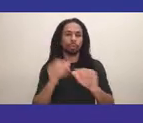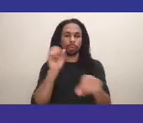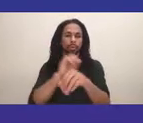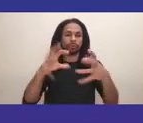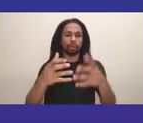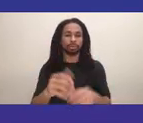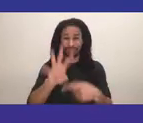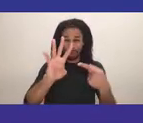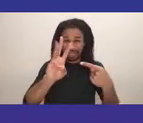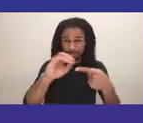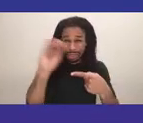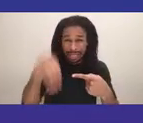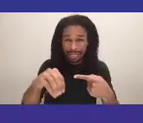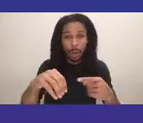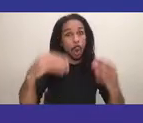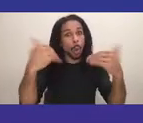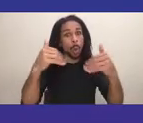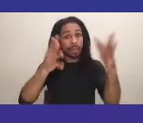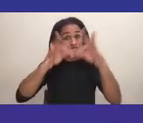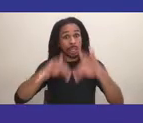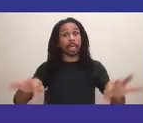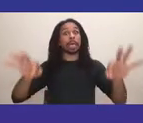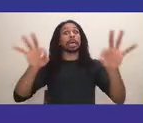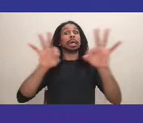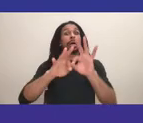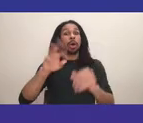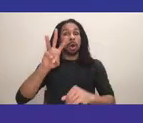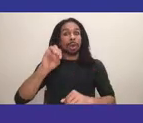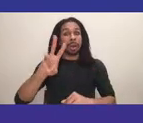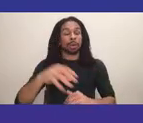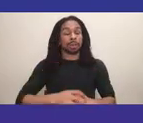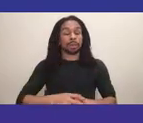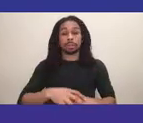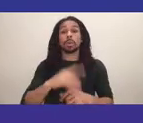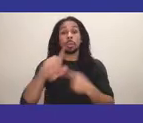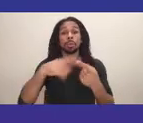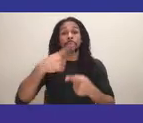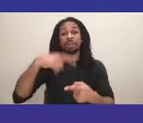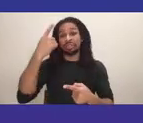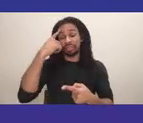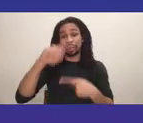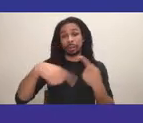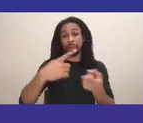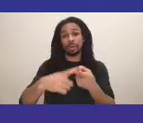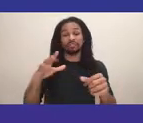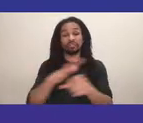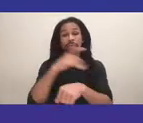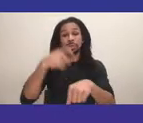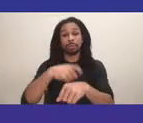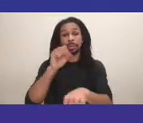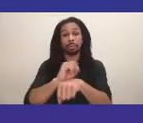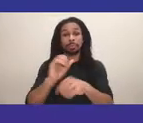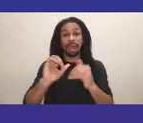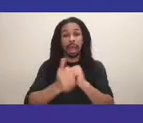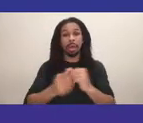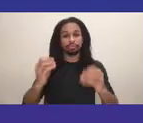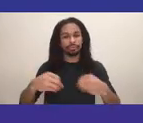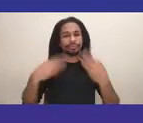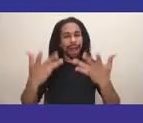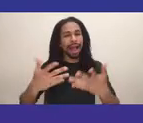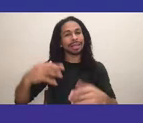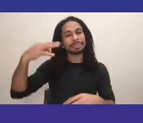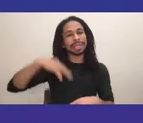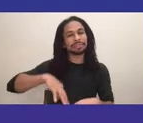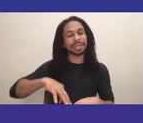very significant. This is significant because when we think about the way in which full-time employment provides so many benefits and the way in which folks